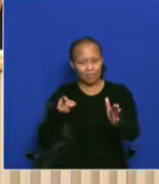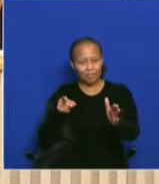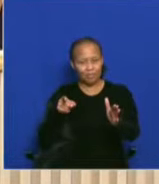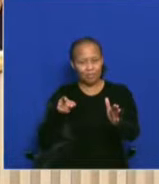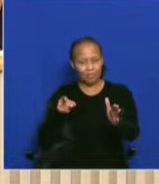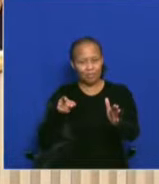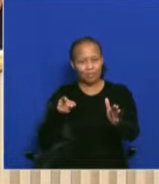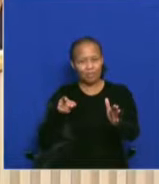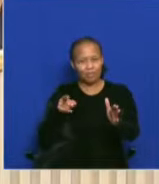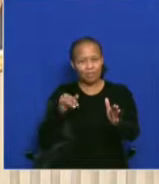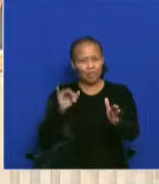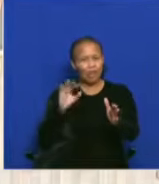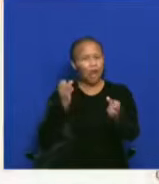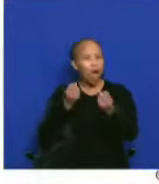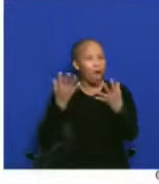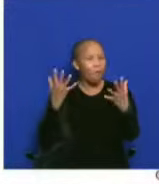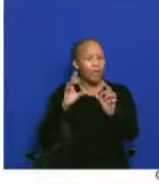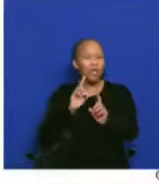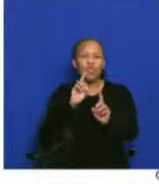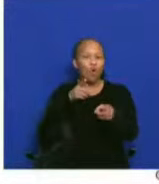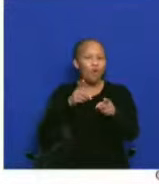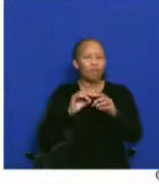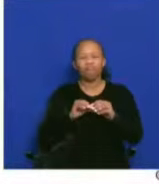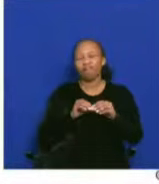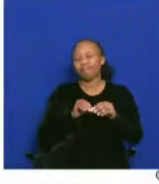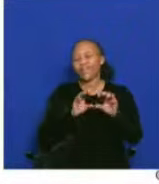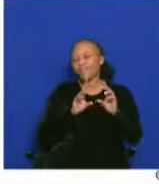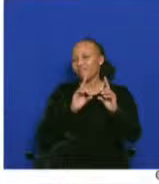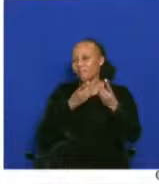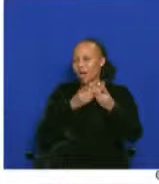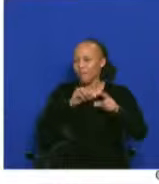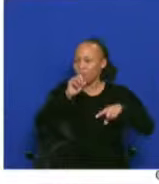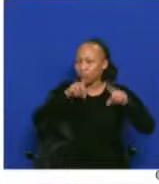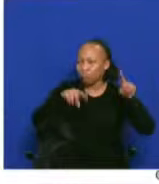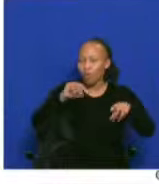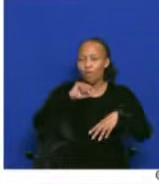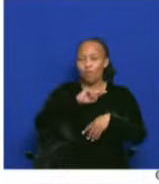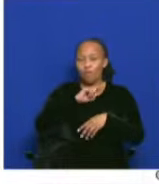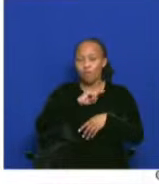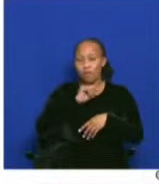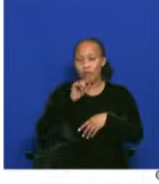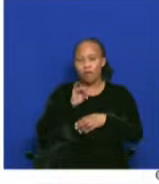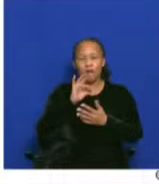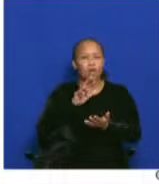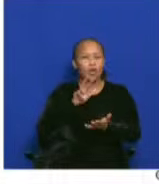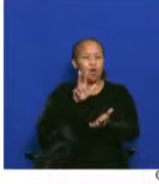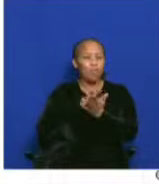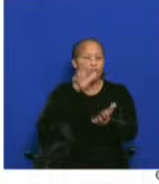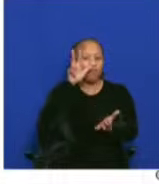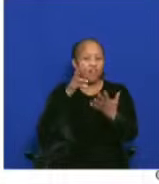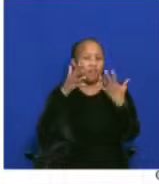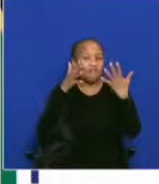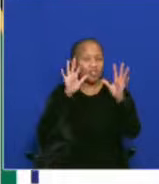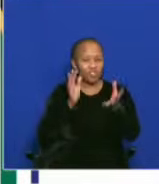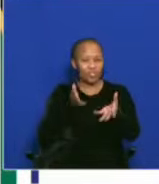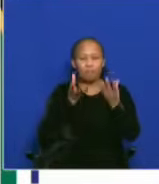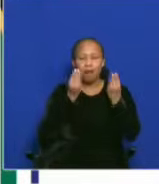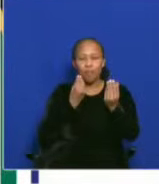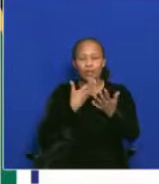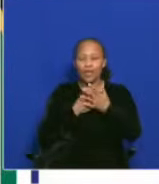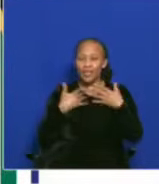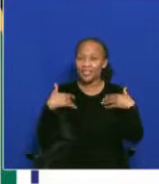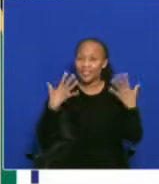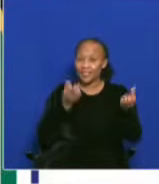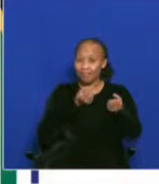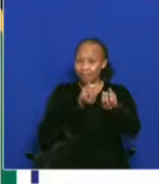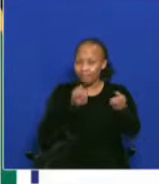the different departments, because I've got approval. We can distribute it through Carney Industries. I've got the stock as well. I've got the samples, the